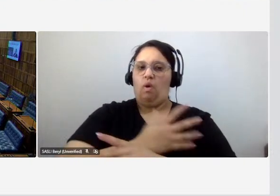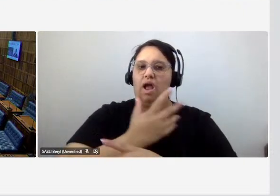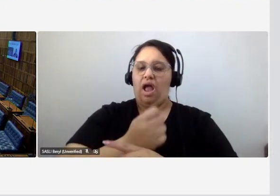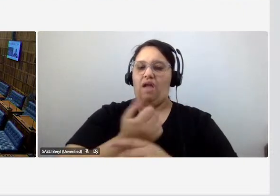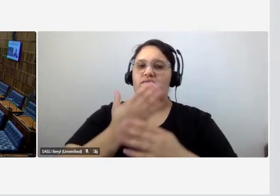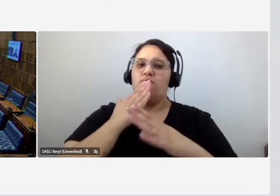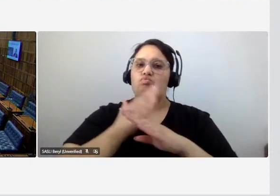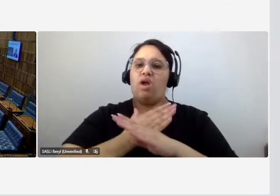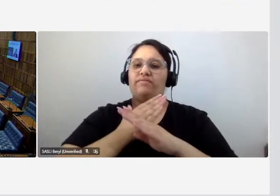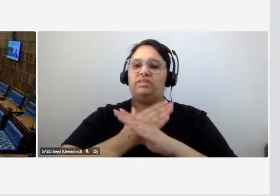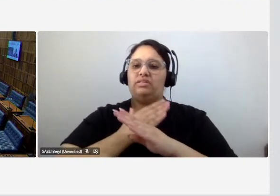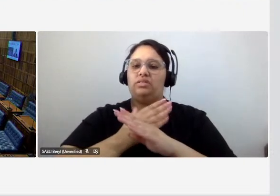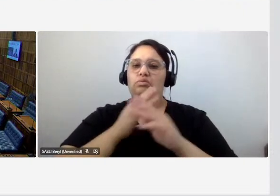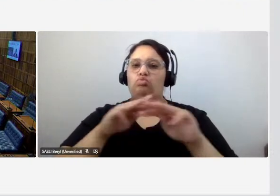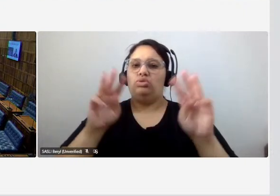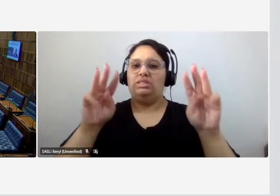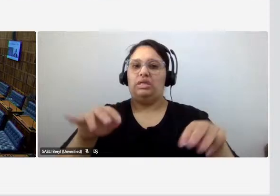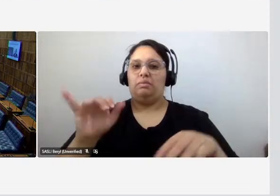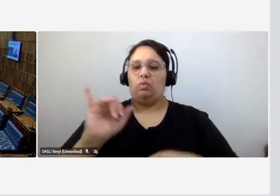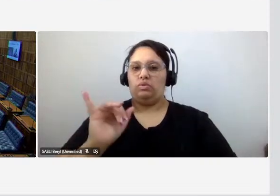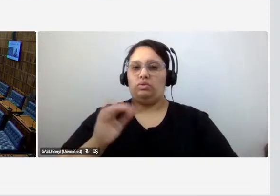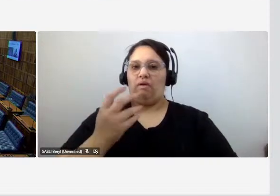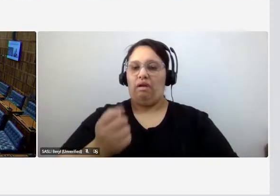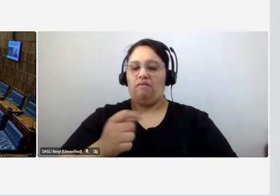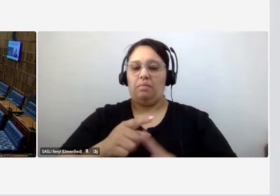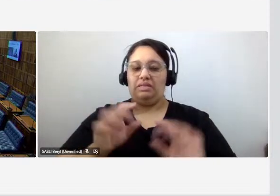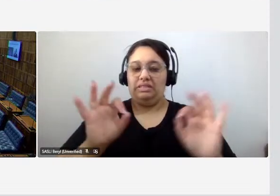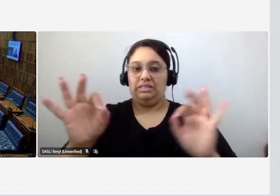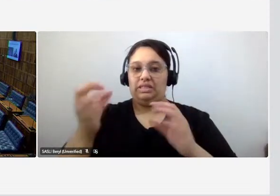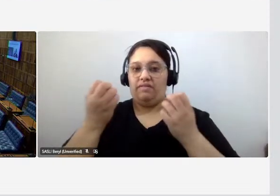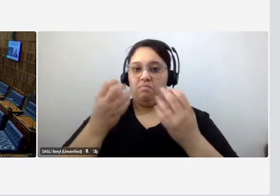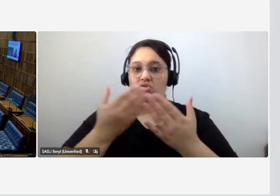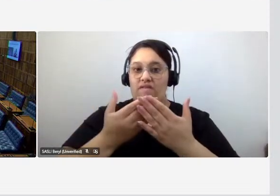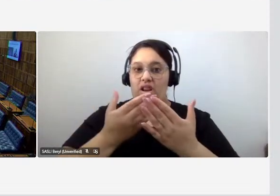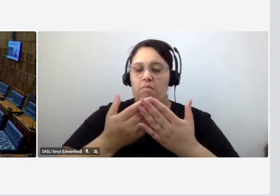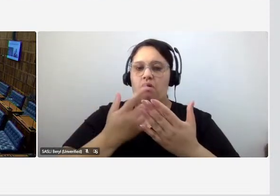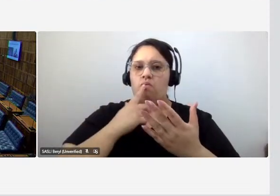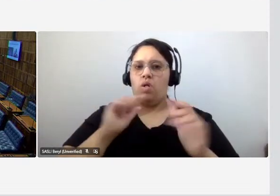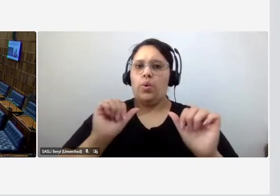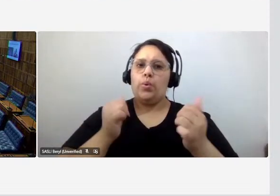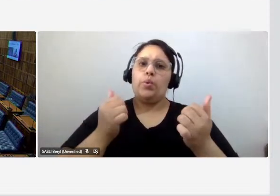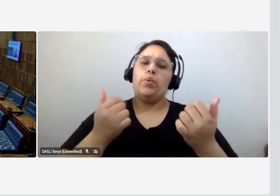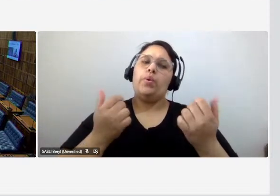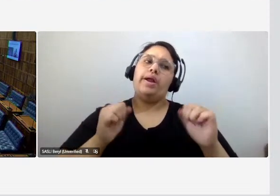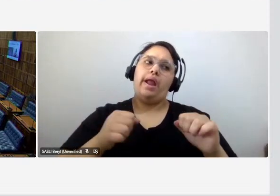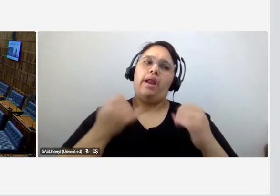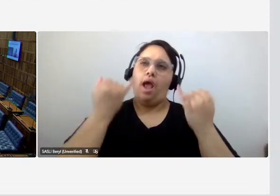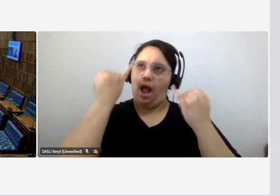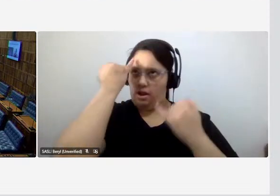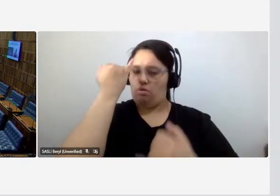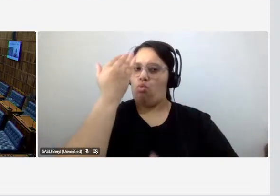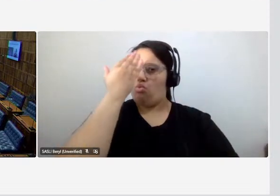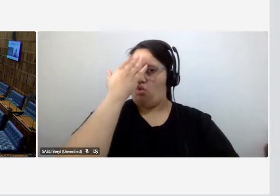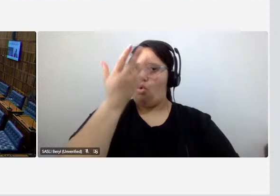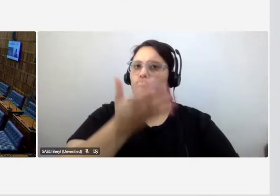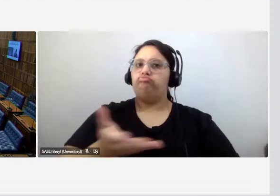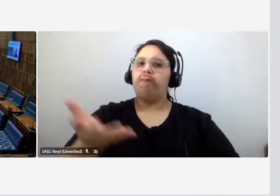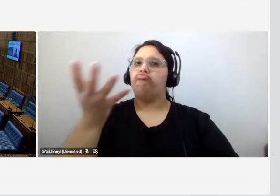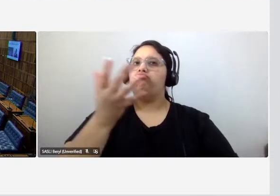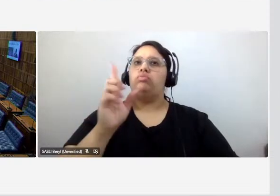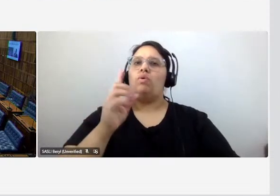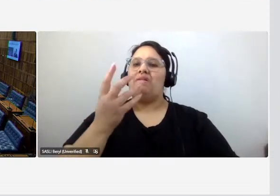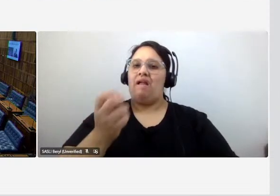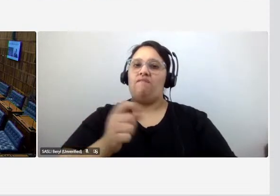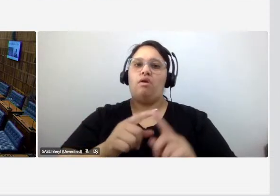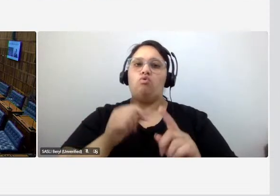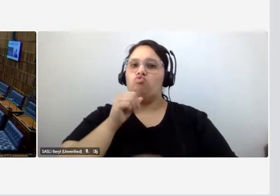private museums as well. It would be, if that information is available, it would be good to have an idea of what's out there and what's